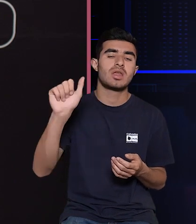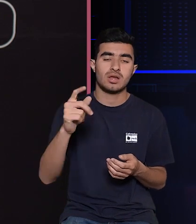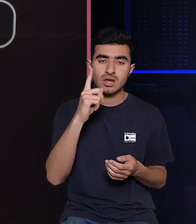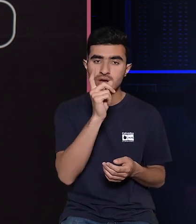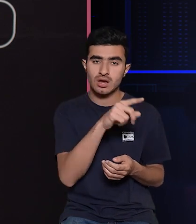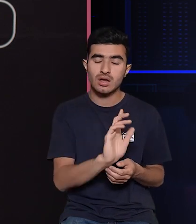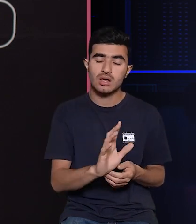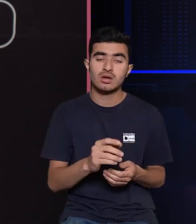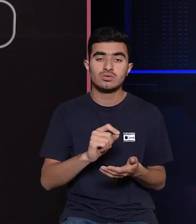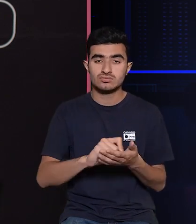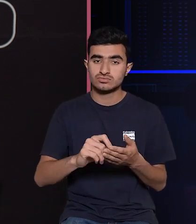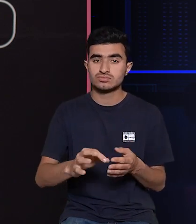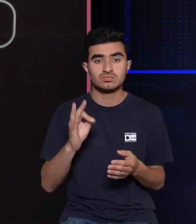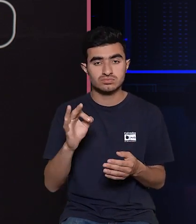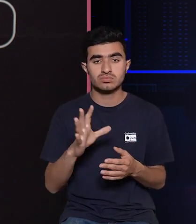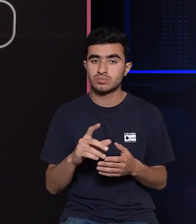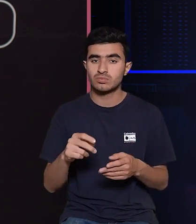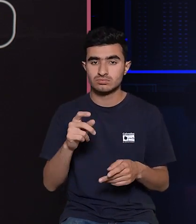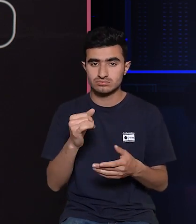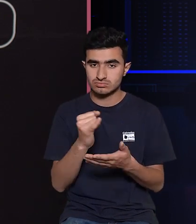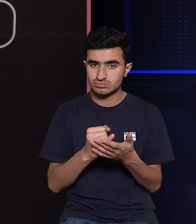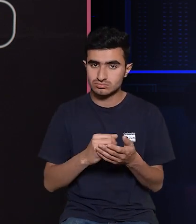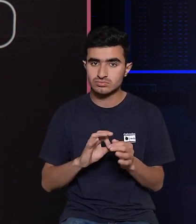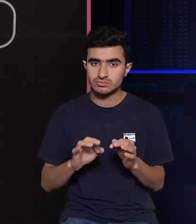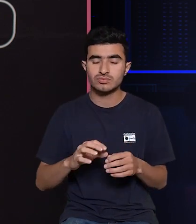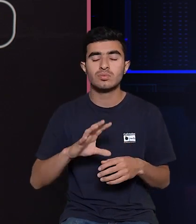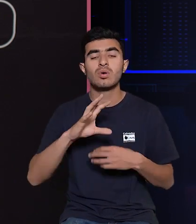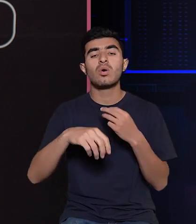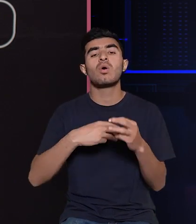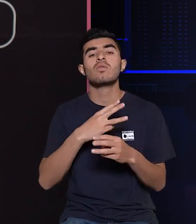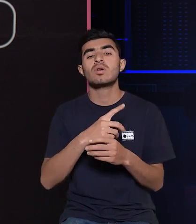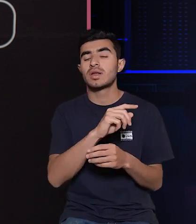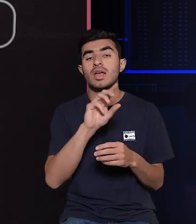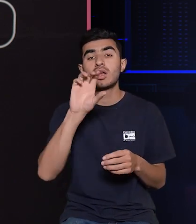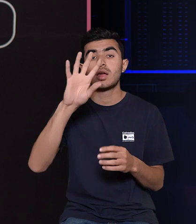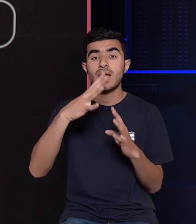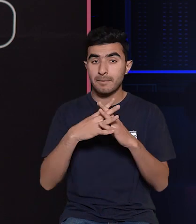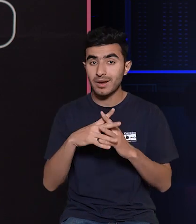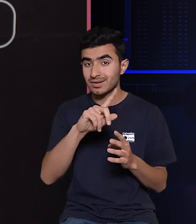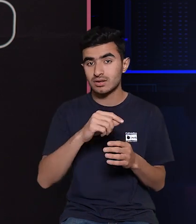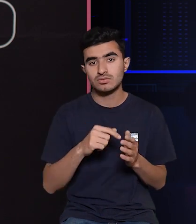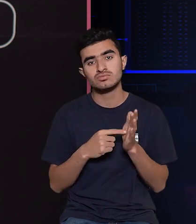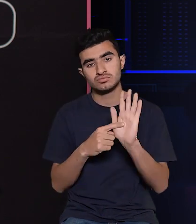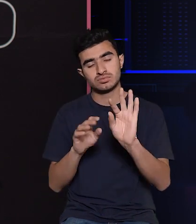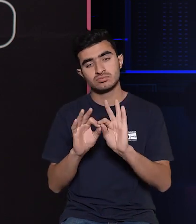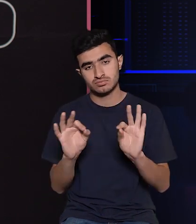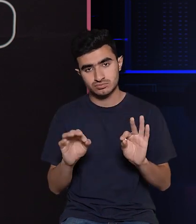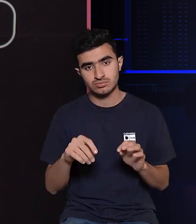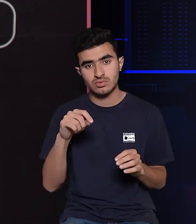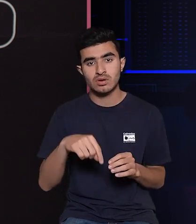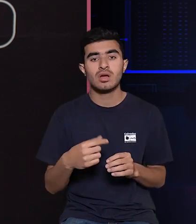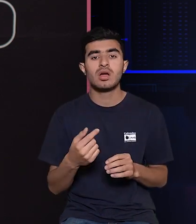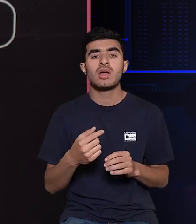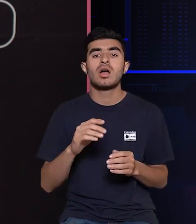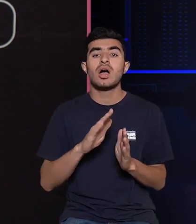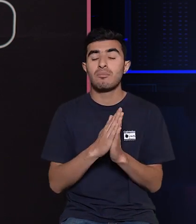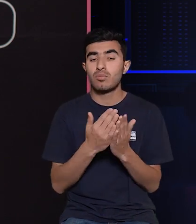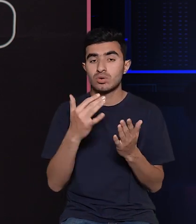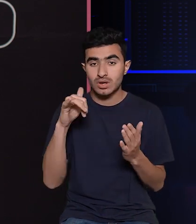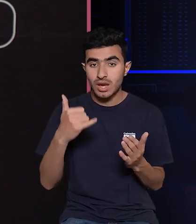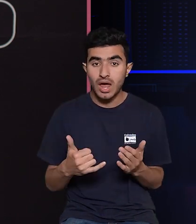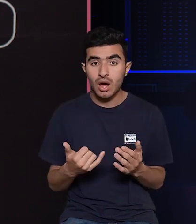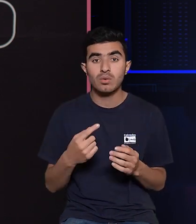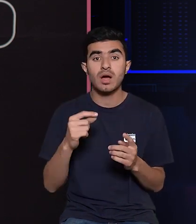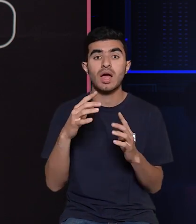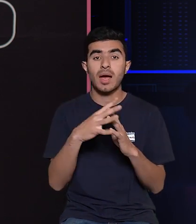that happily was showcased in the US at several occasions. The book is available in